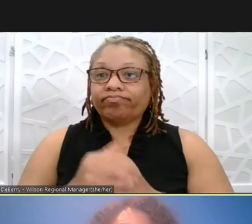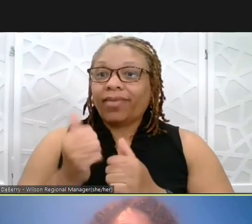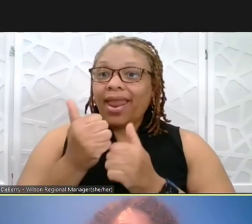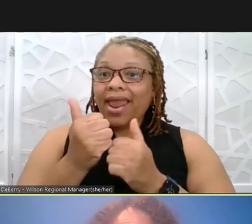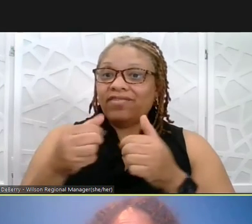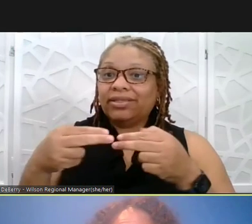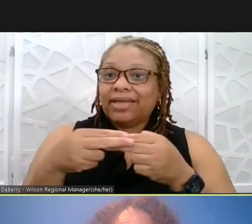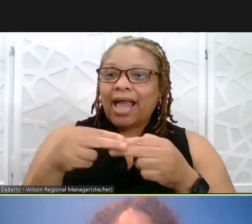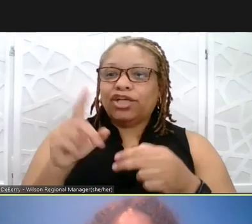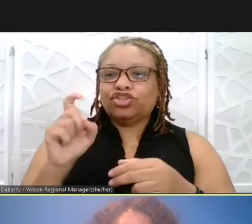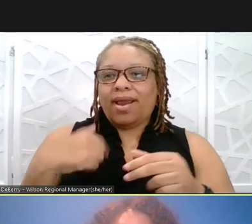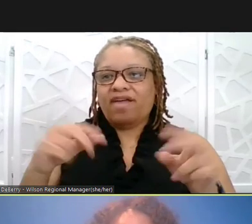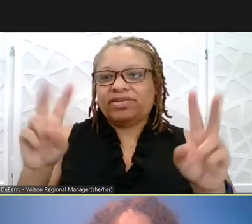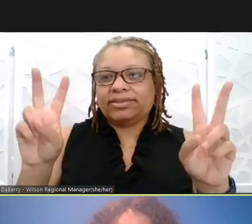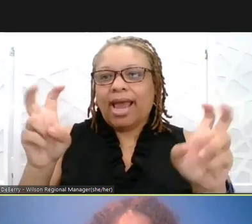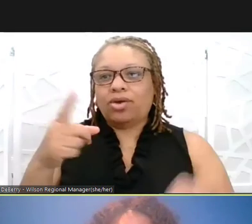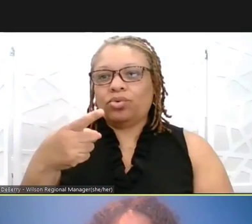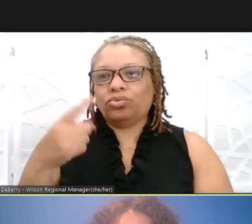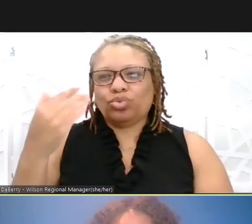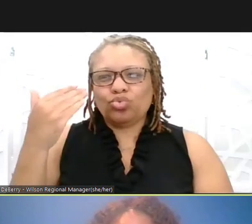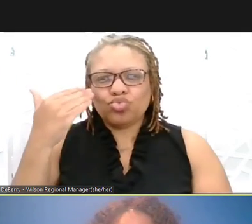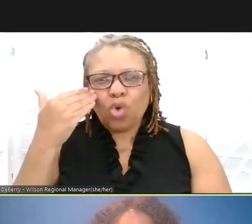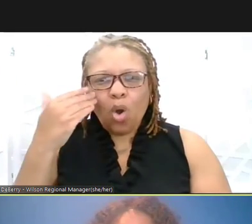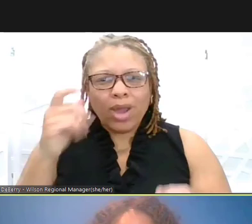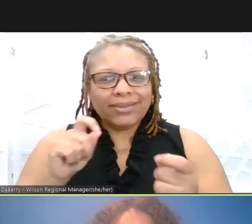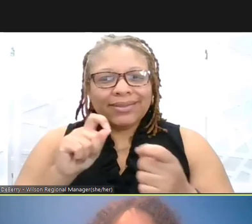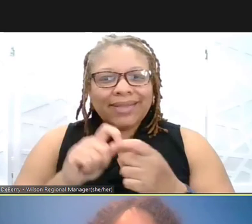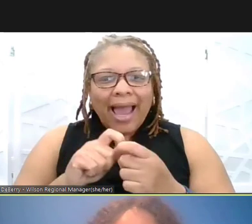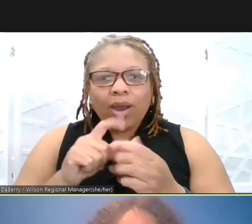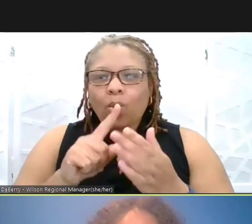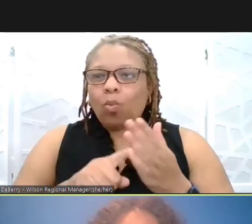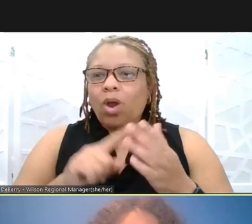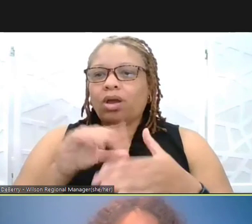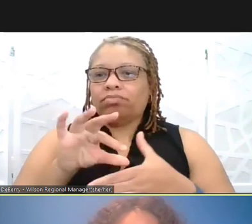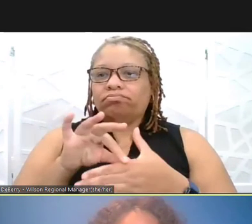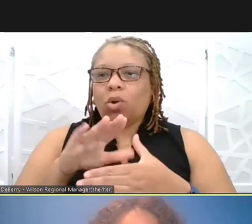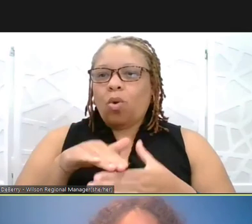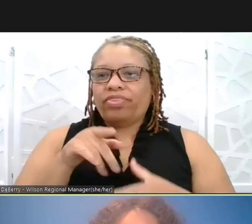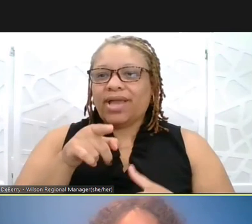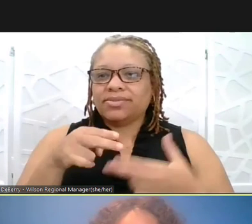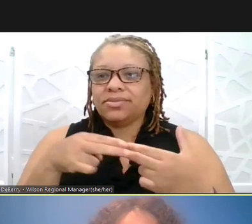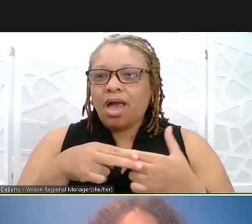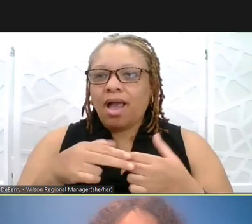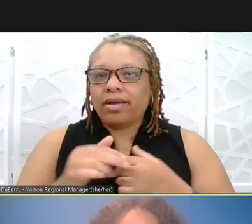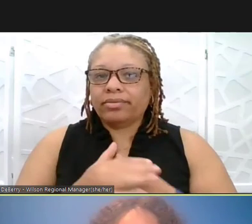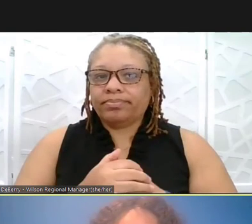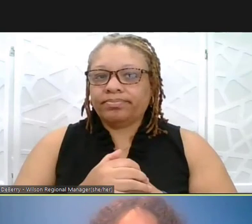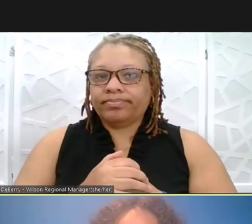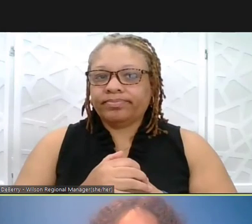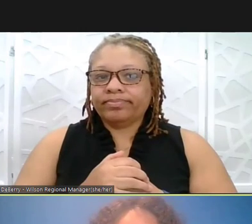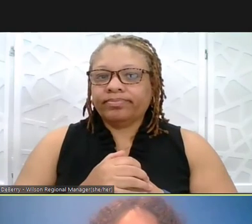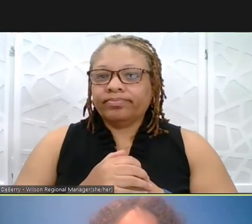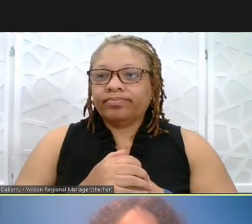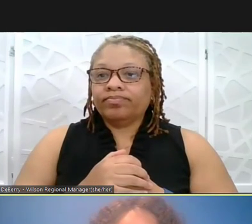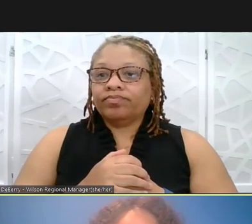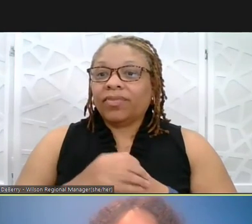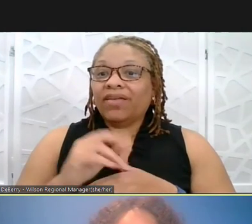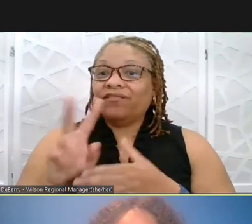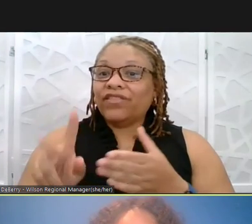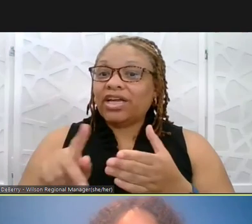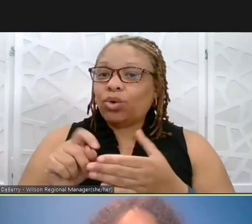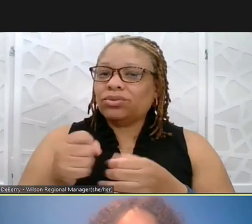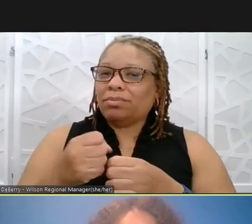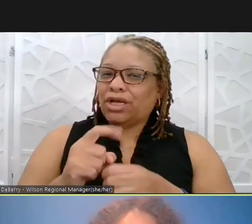to the deafblind so they can get a feel of it as well. And every slide needs to have a title so you'll know what that